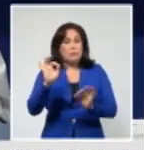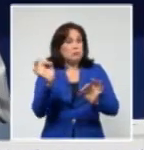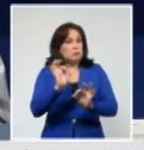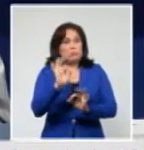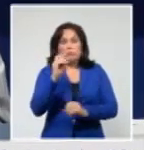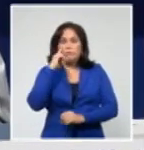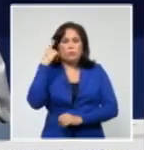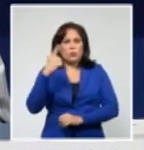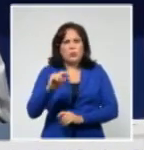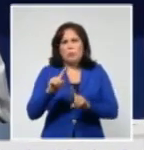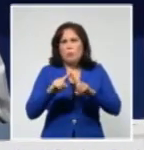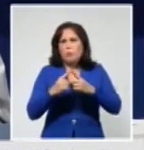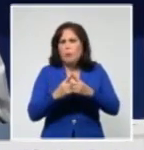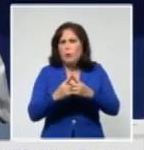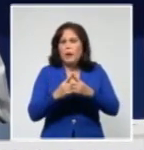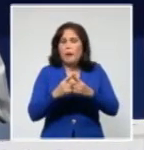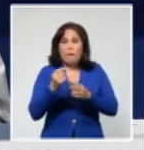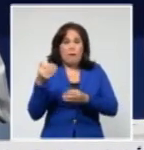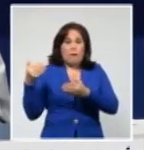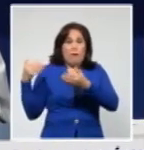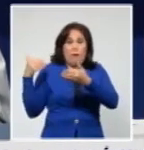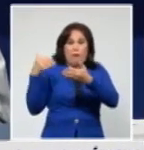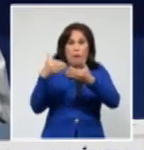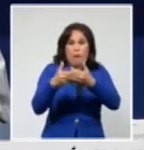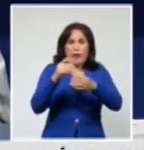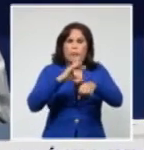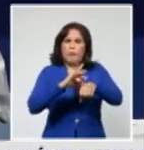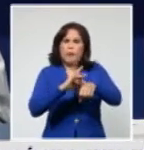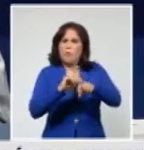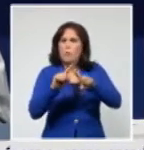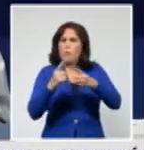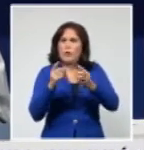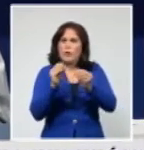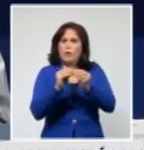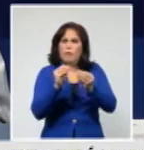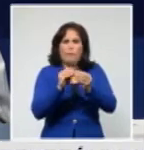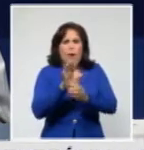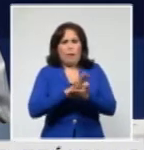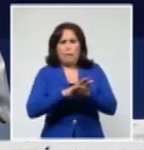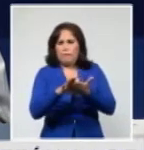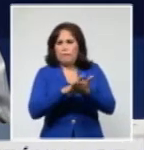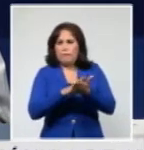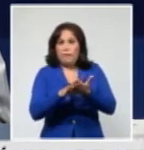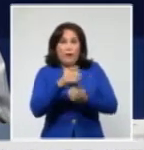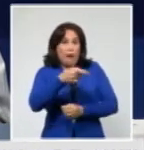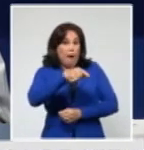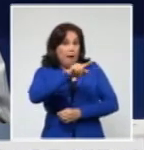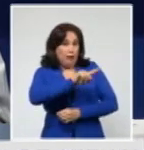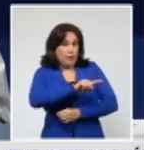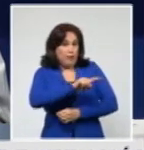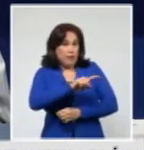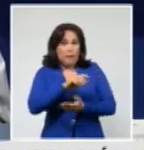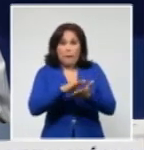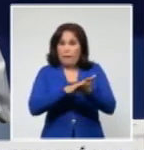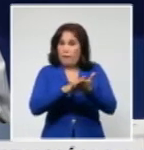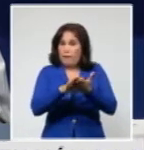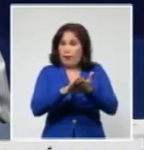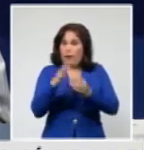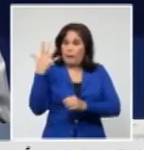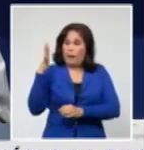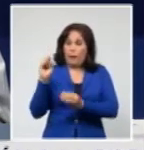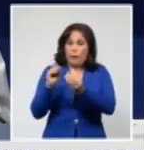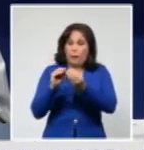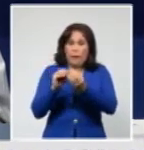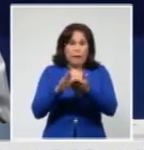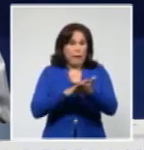cases, and 17 are female, representing 49.8% of all diagnosed cases on the